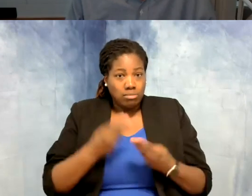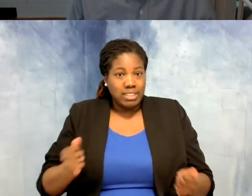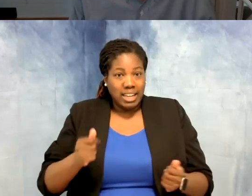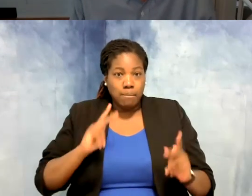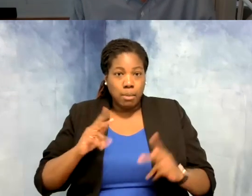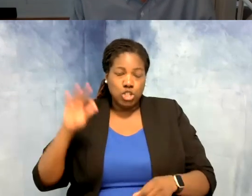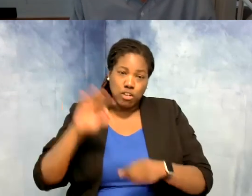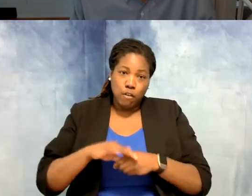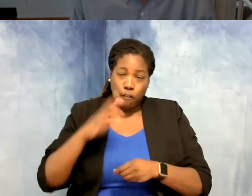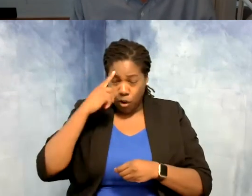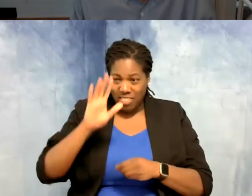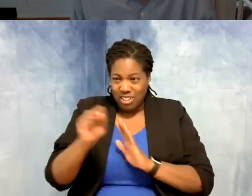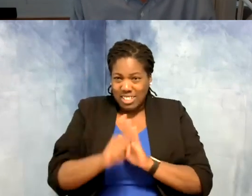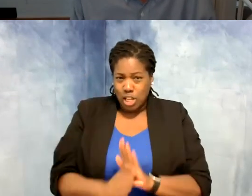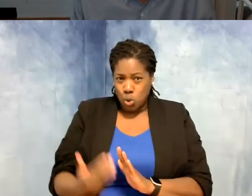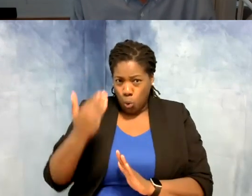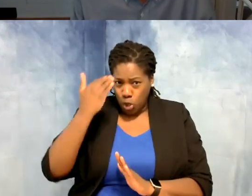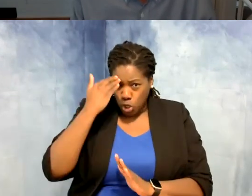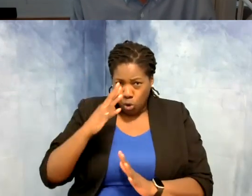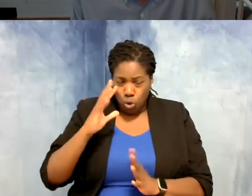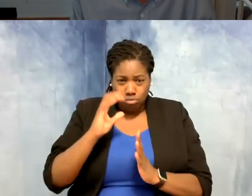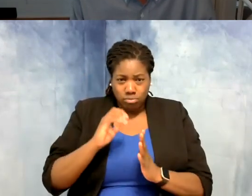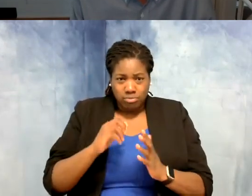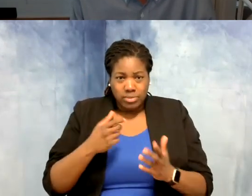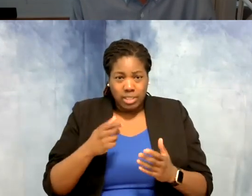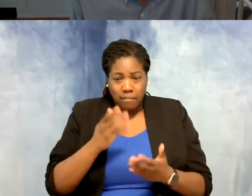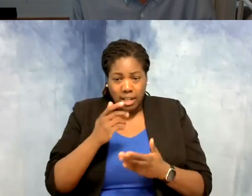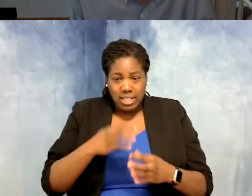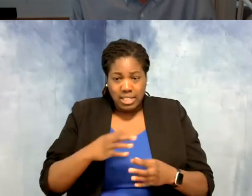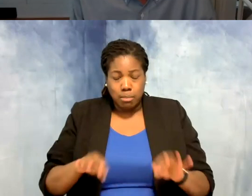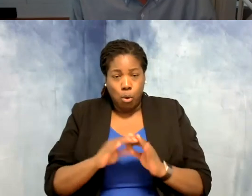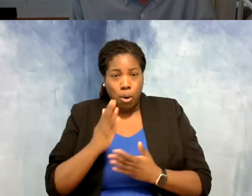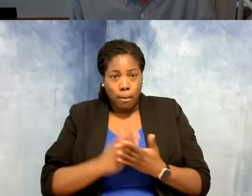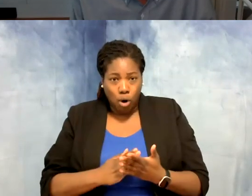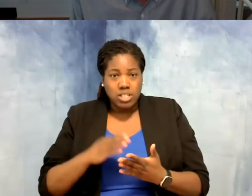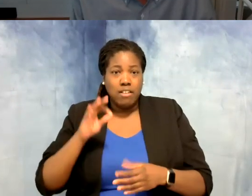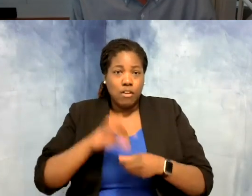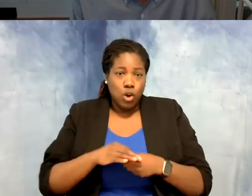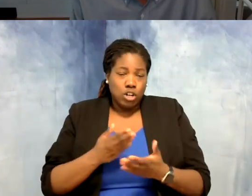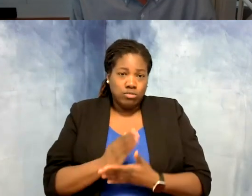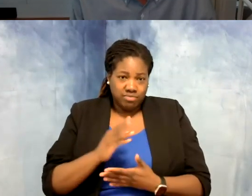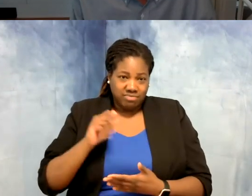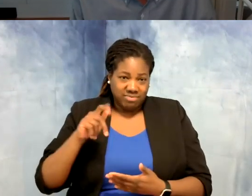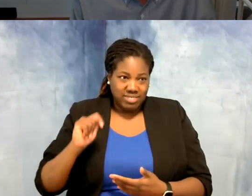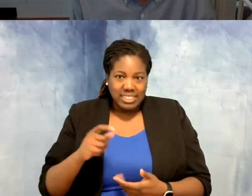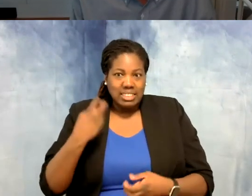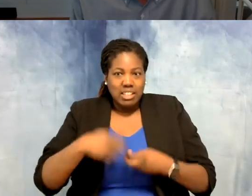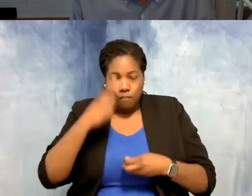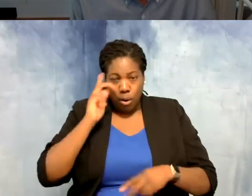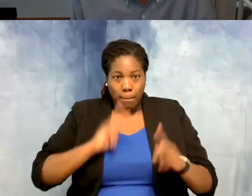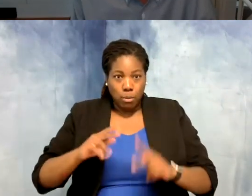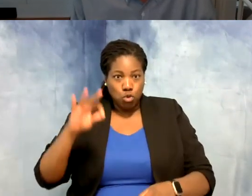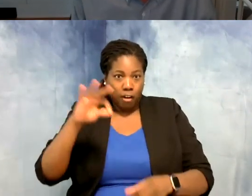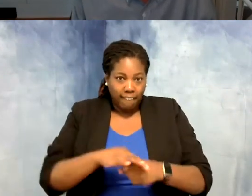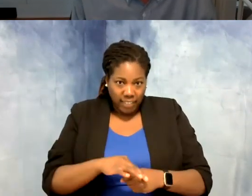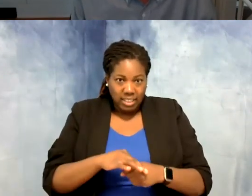voting in their states. Well, we know through the dismantling of key provisions of the Voting Rights Act, it's made it very difficult for people to be able to